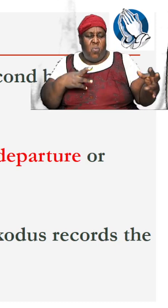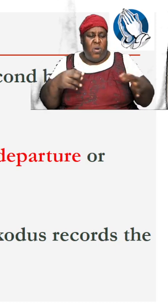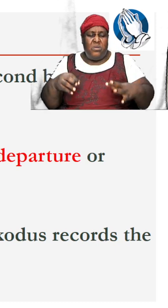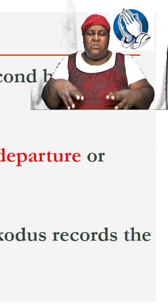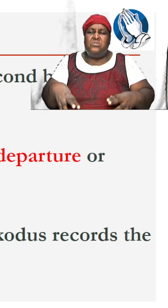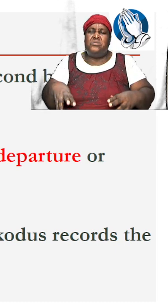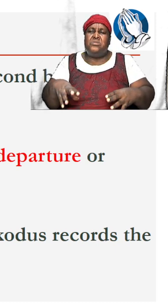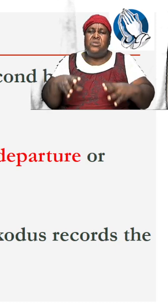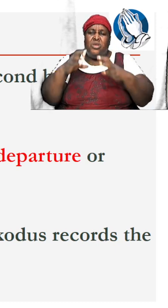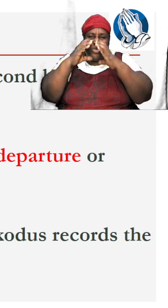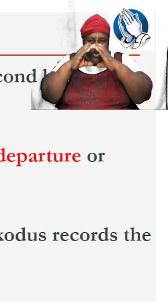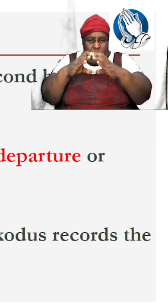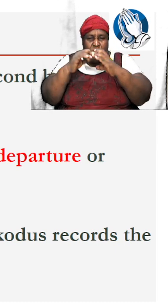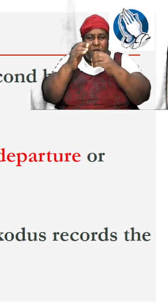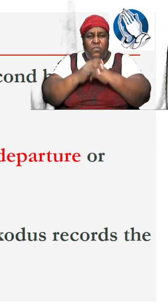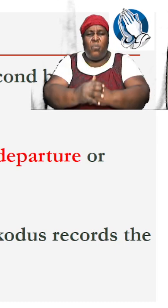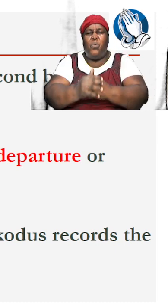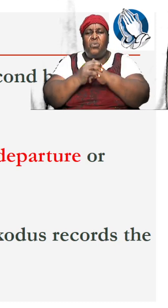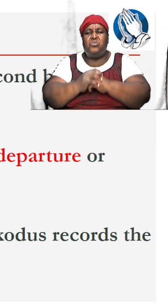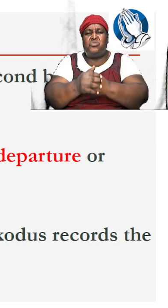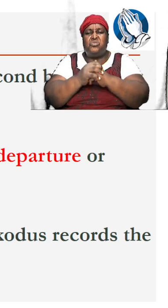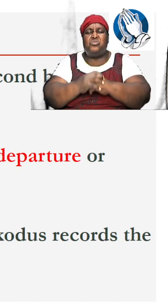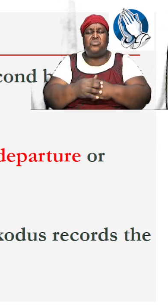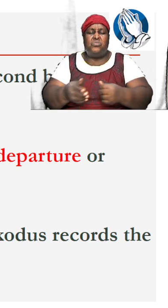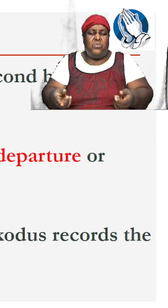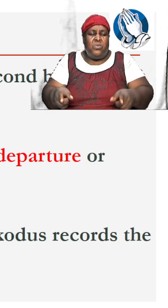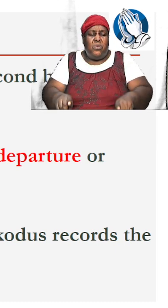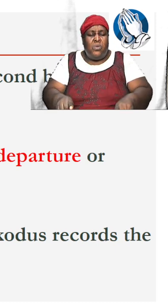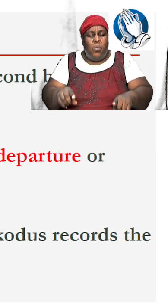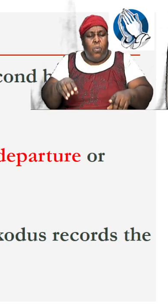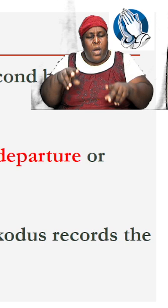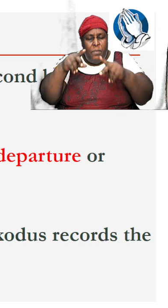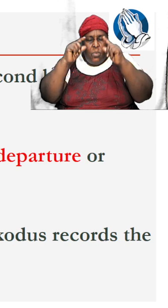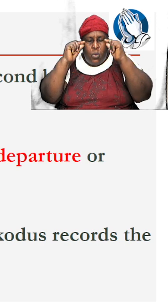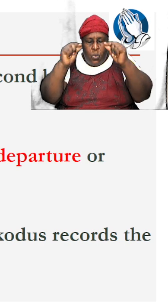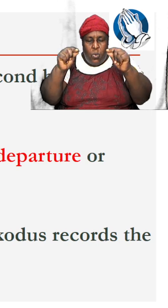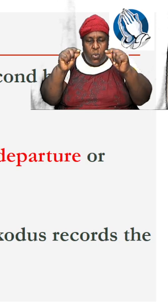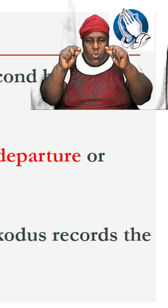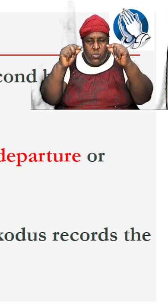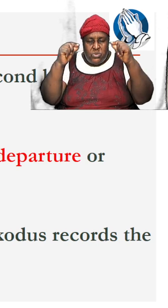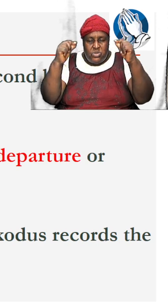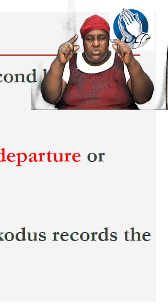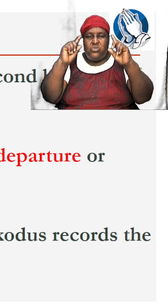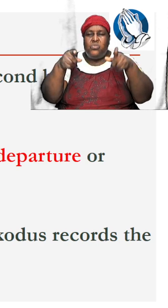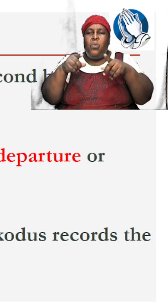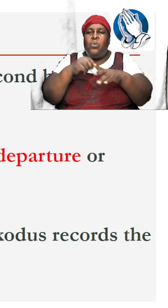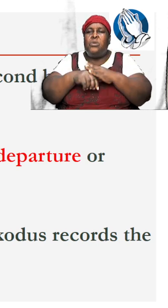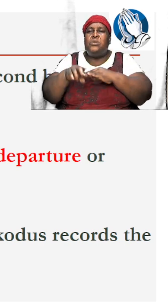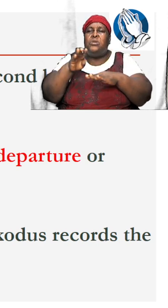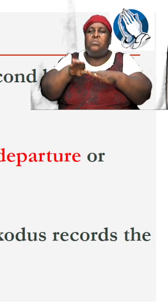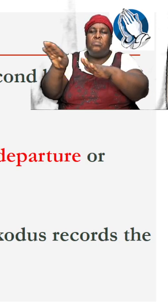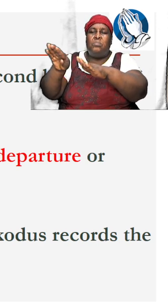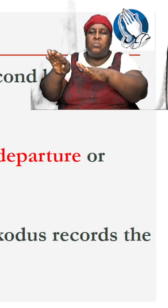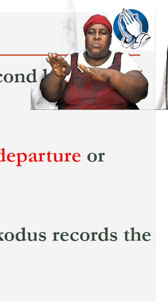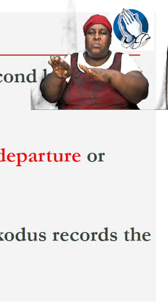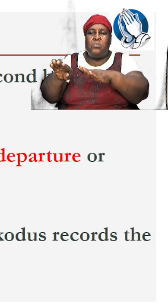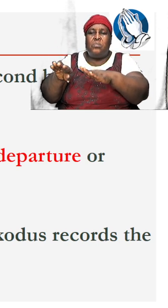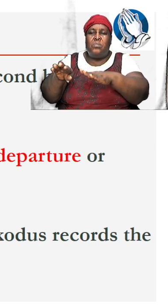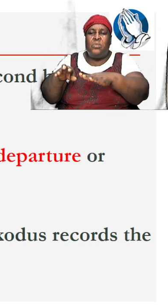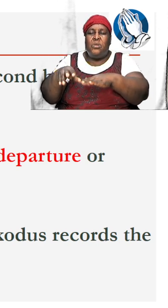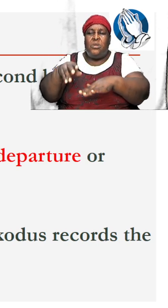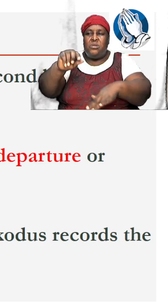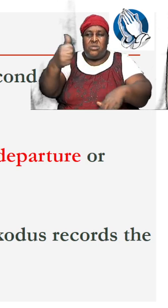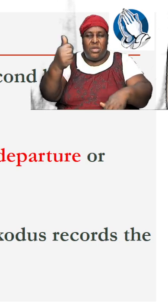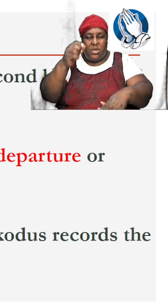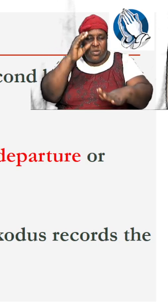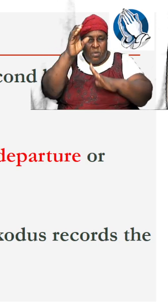took place there. We realize that while Moses went up in the mountain in chapter 20 and he got the 20 commandments, the 10